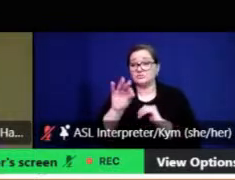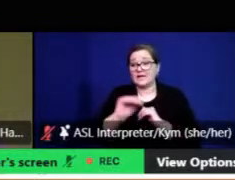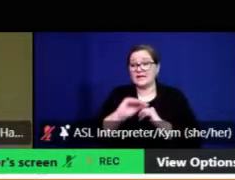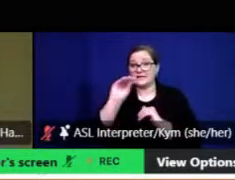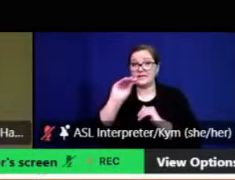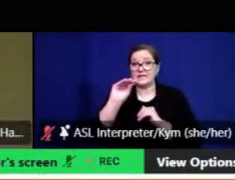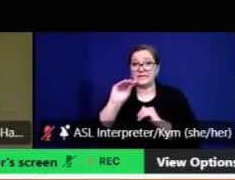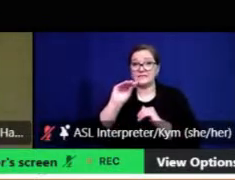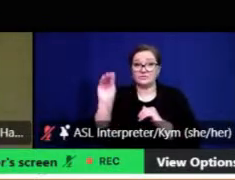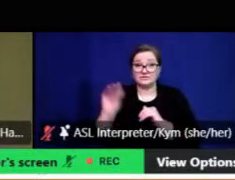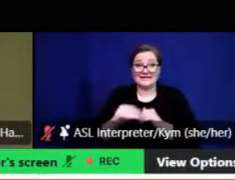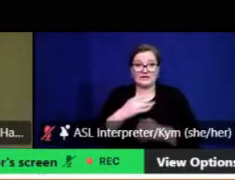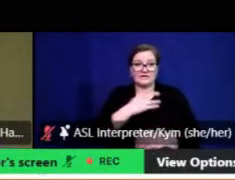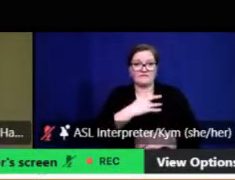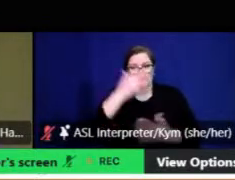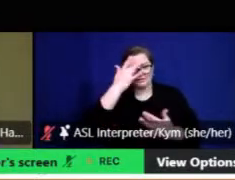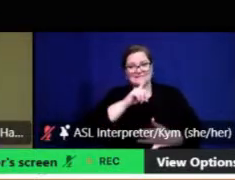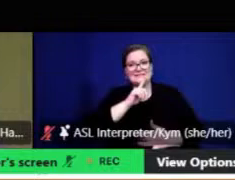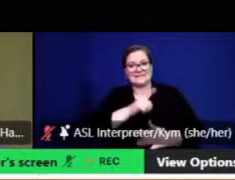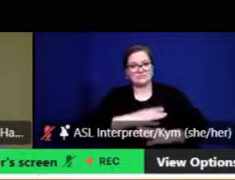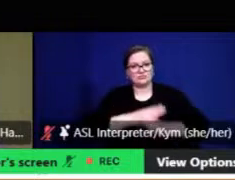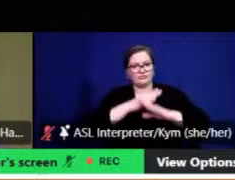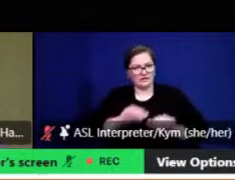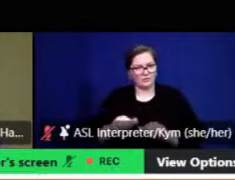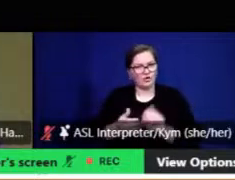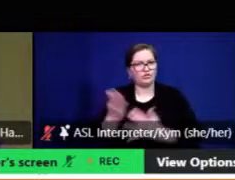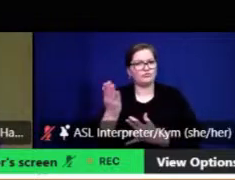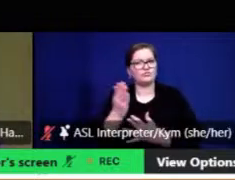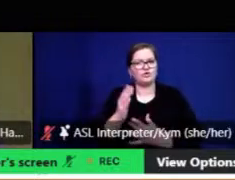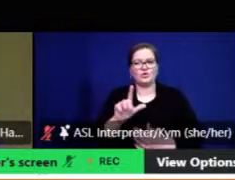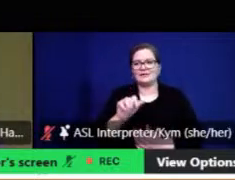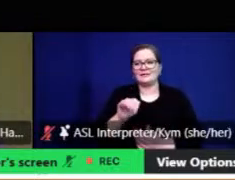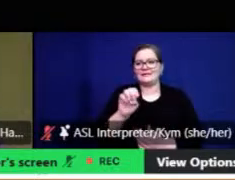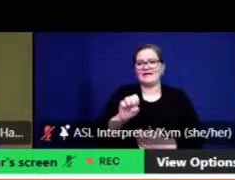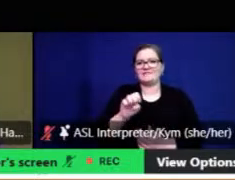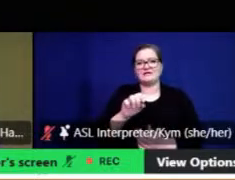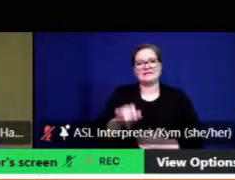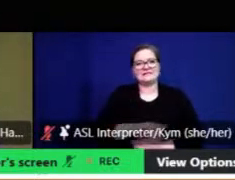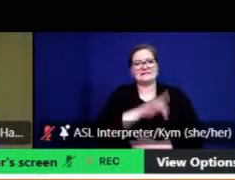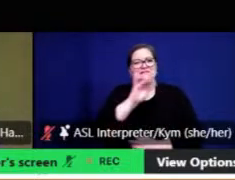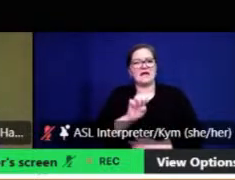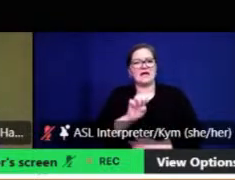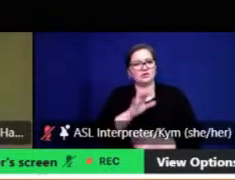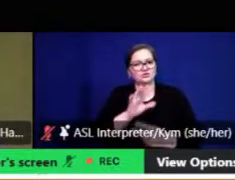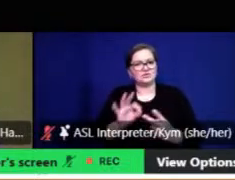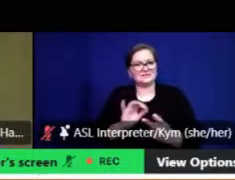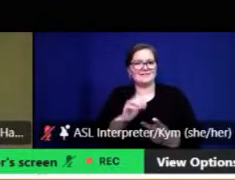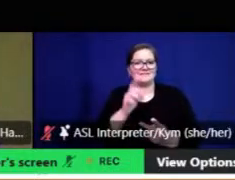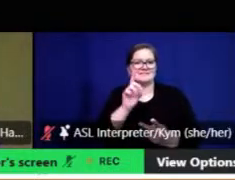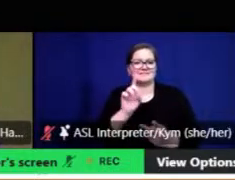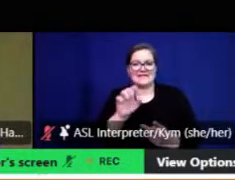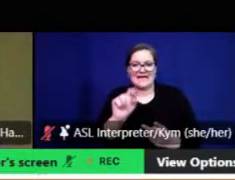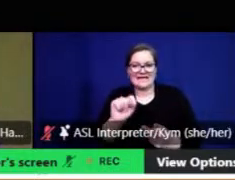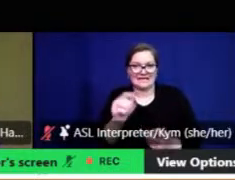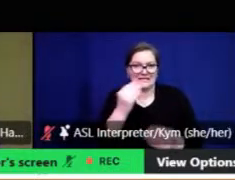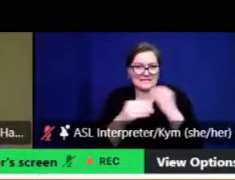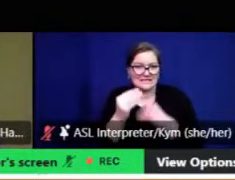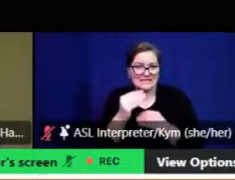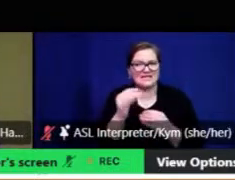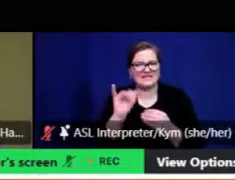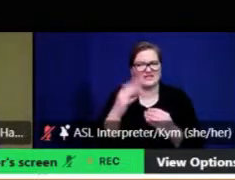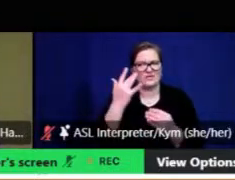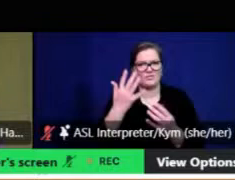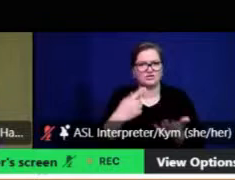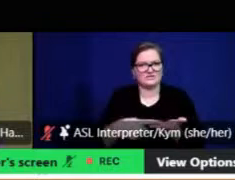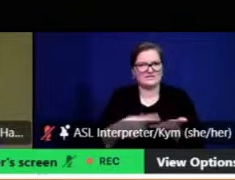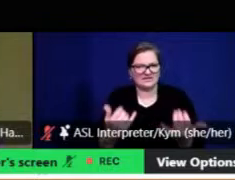disease is preventable through lifestyle choices like diet. And that's why we really wanted to talk about that today. And then my